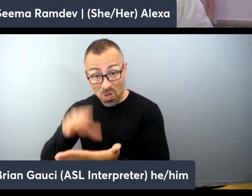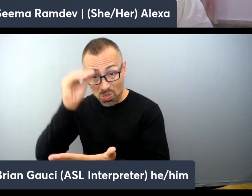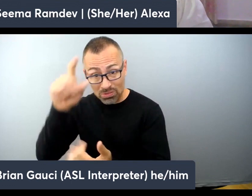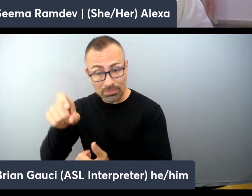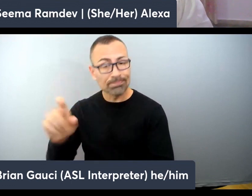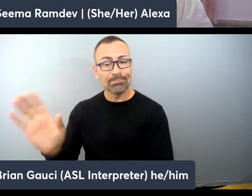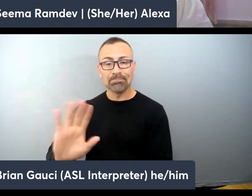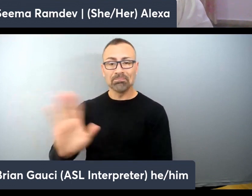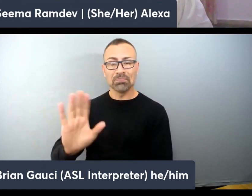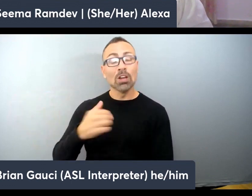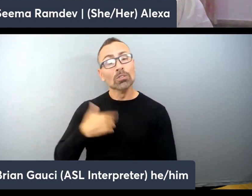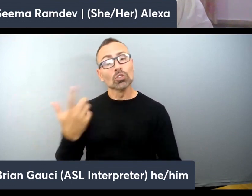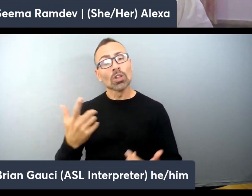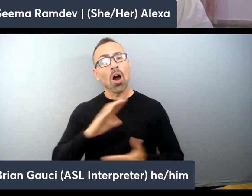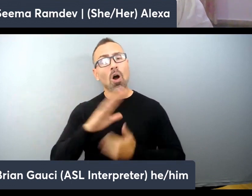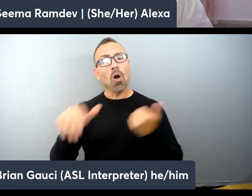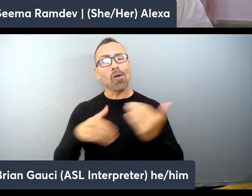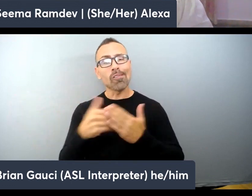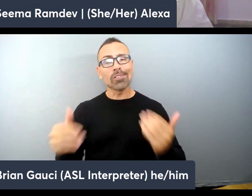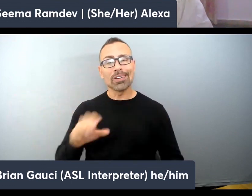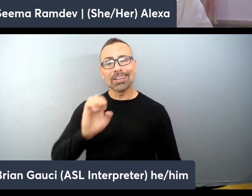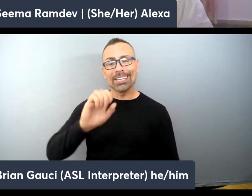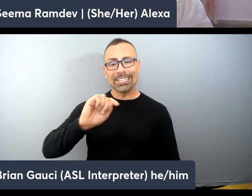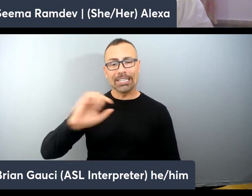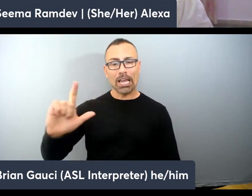their ETL jobs in one place.